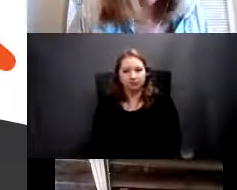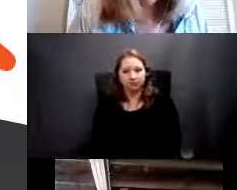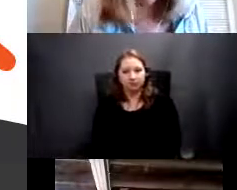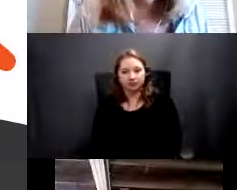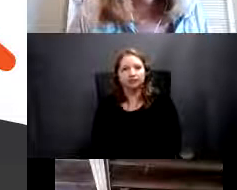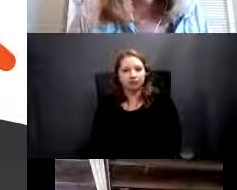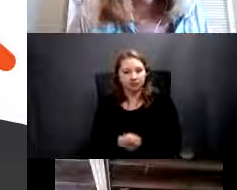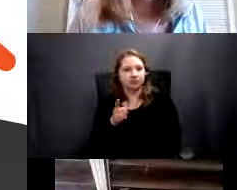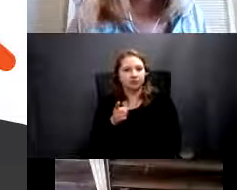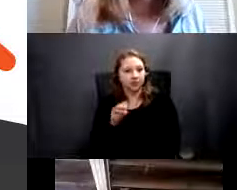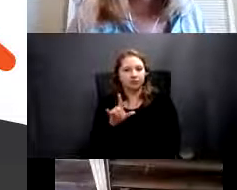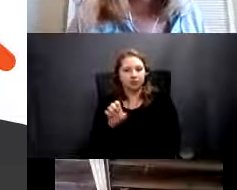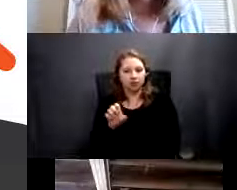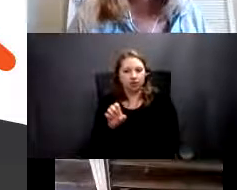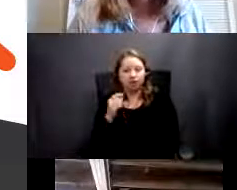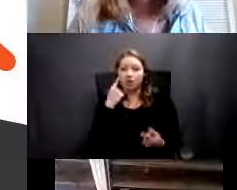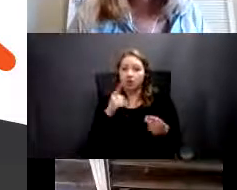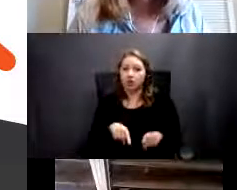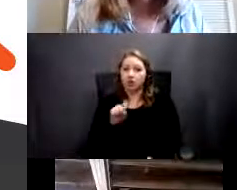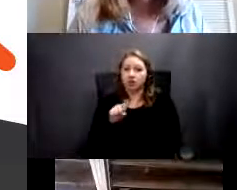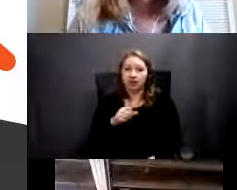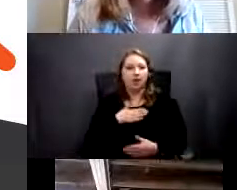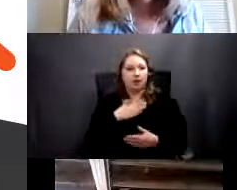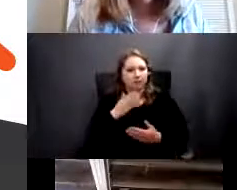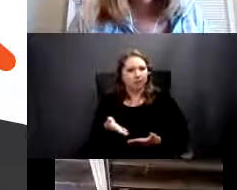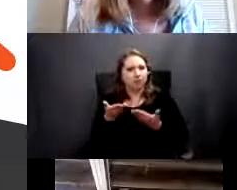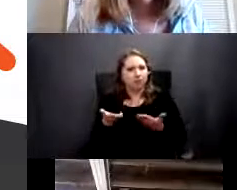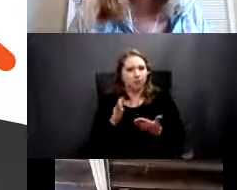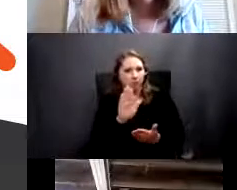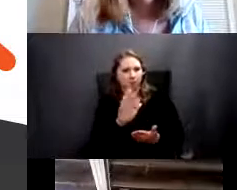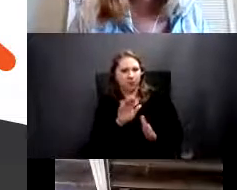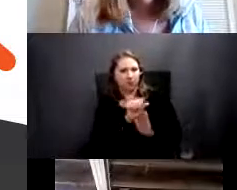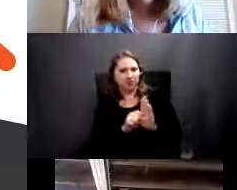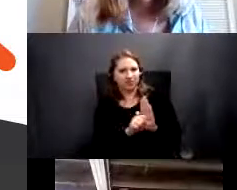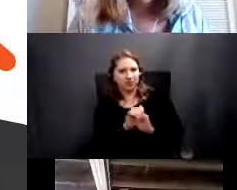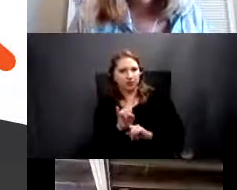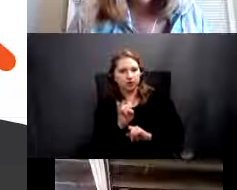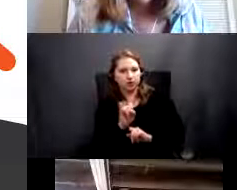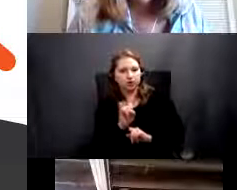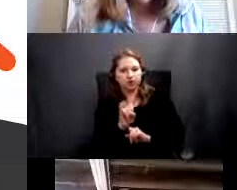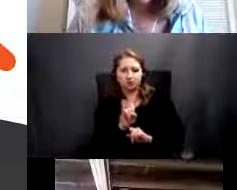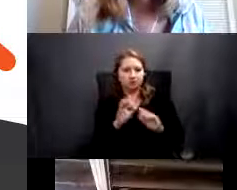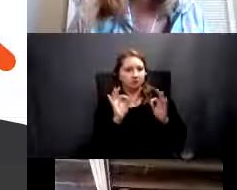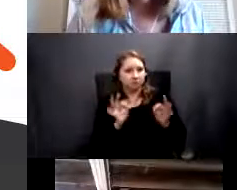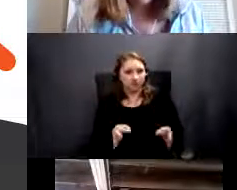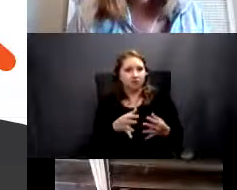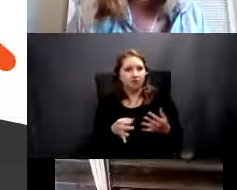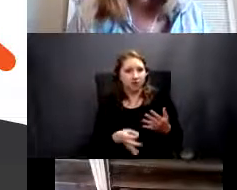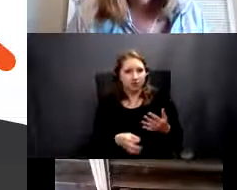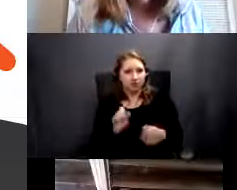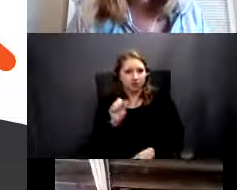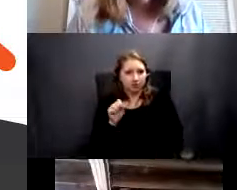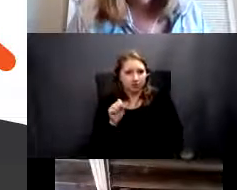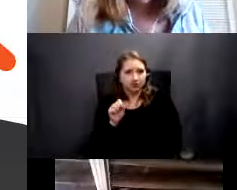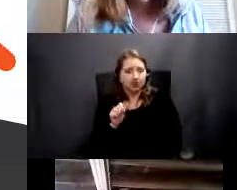I agree, yes. And I'm glad you brought up your type of health insurance, Lynn. That is absolutely an option, because,